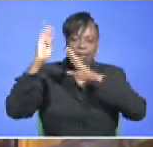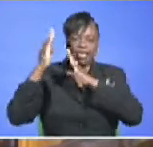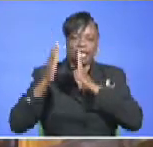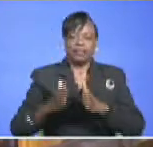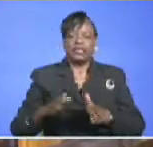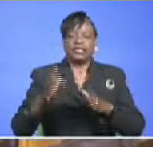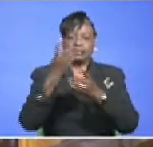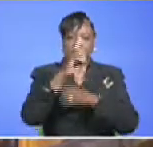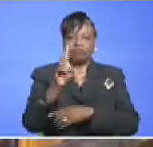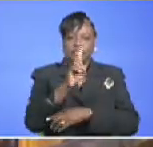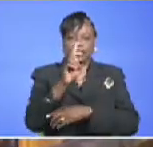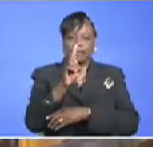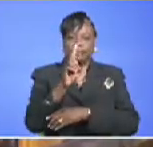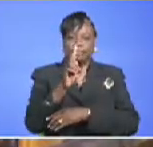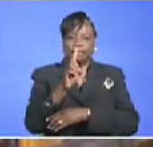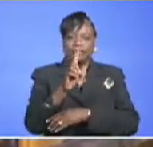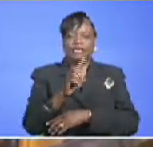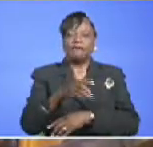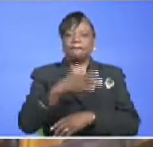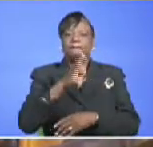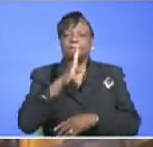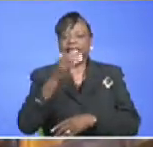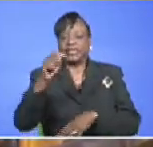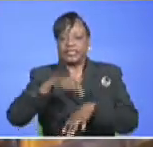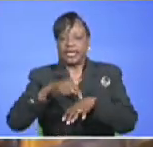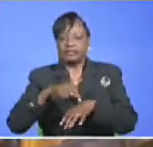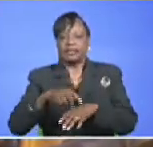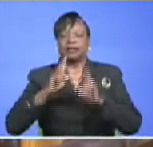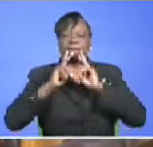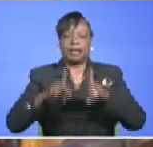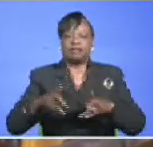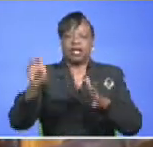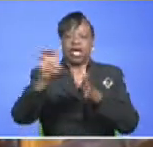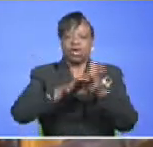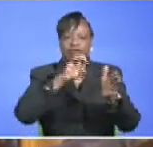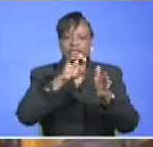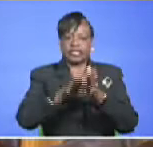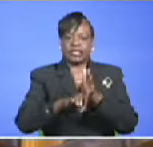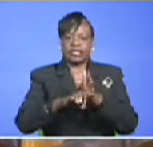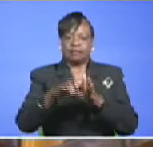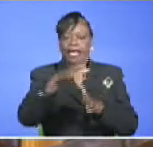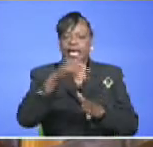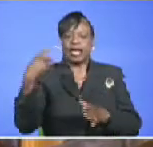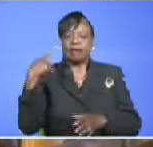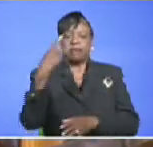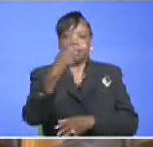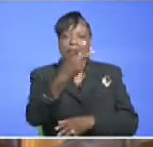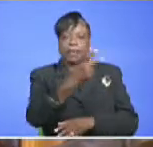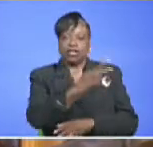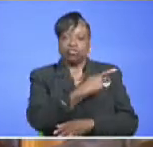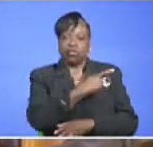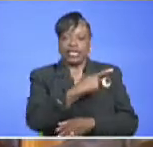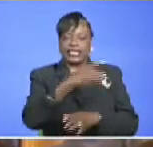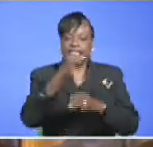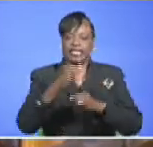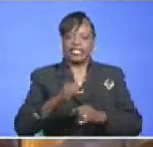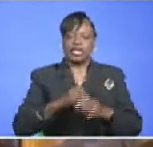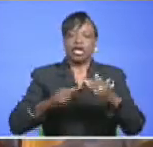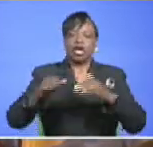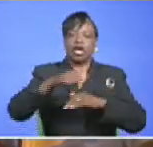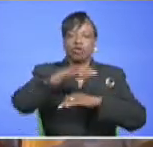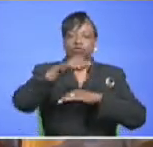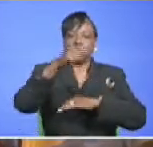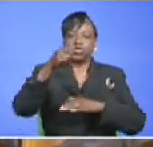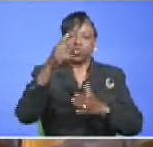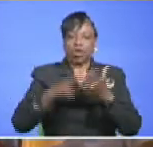instances where public criticism and even parliamentary dissension arose in consequence of what